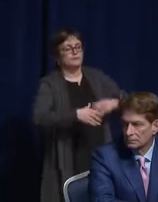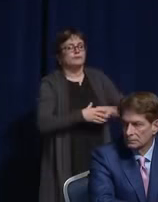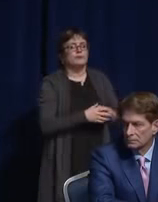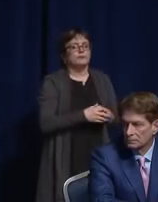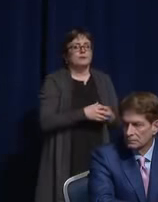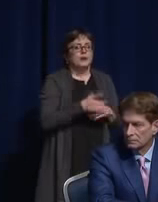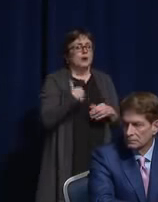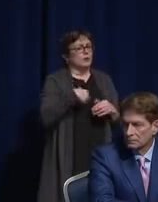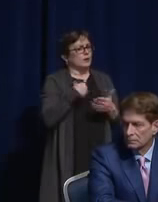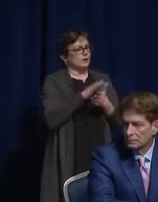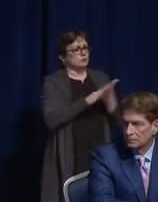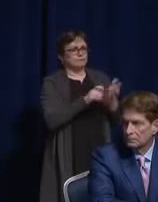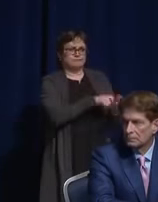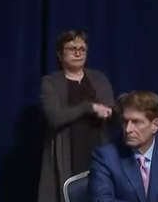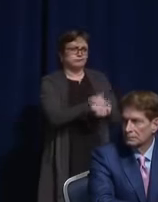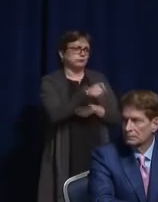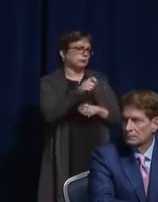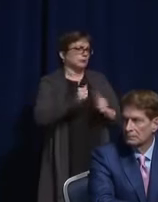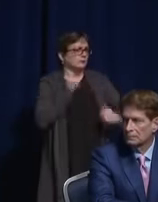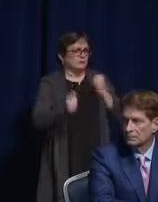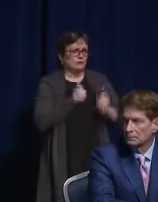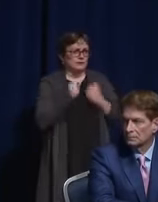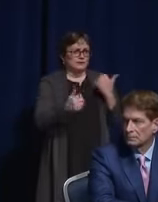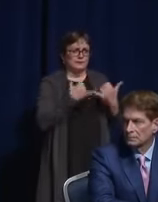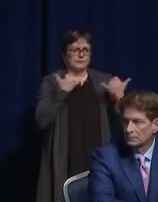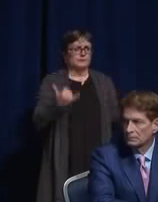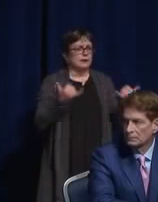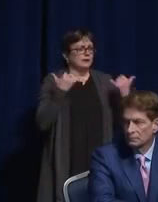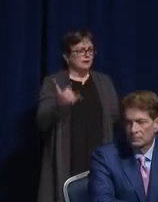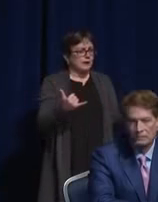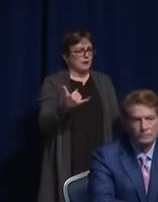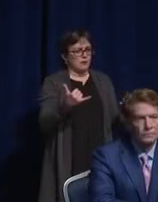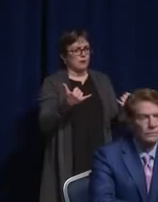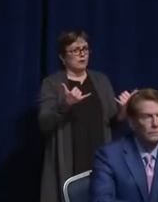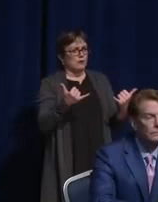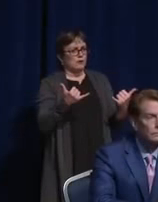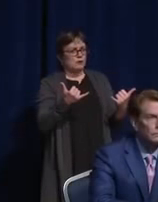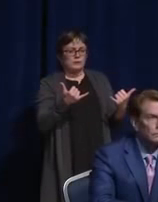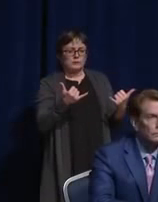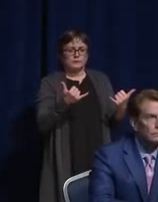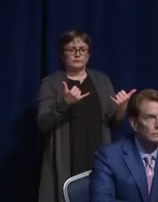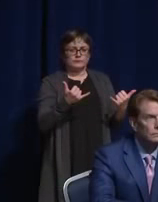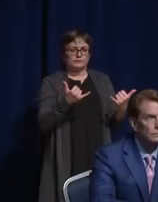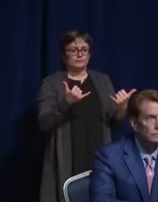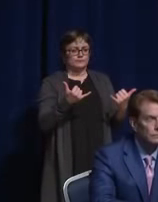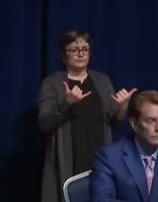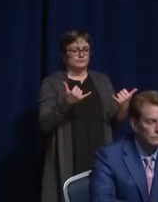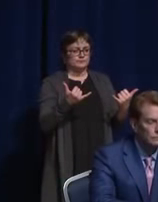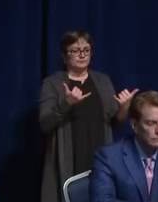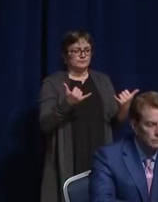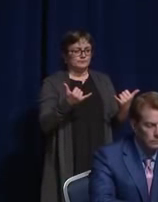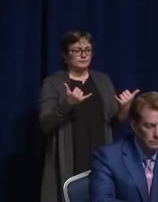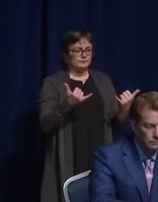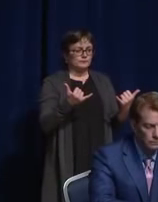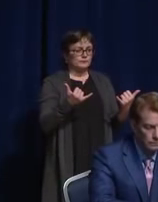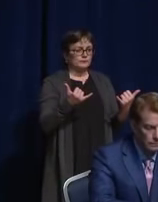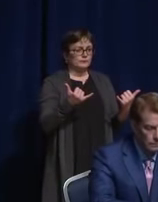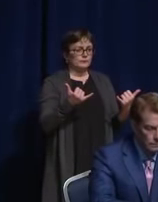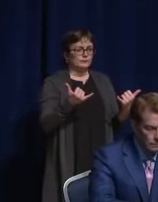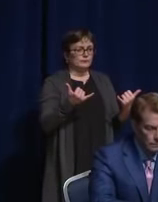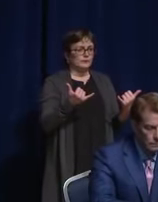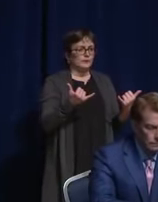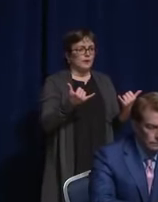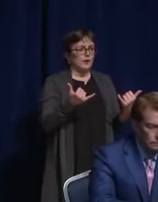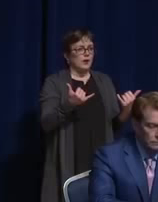steps that we've taken, bless you, but we reserve the right, as I've just announced, to each and every day, if not